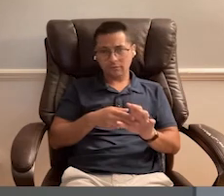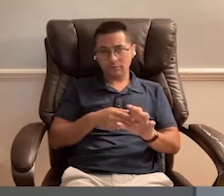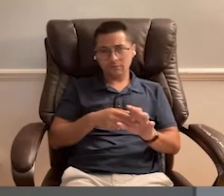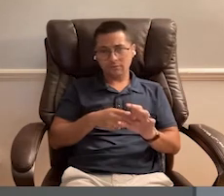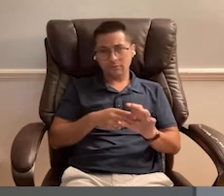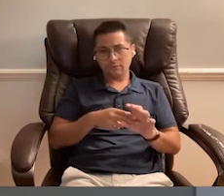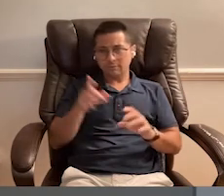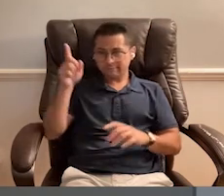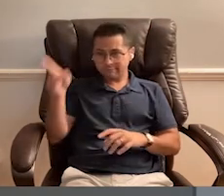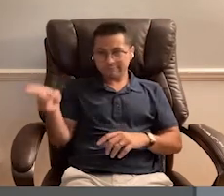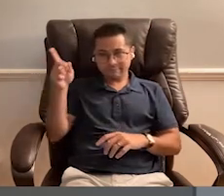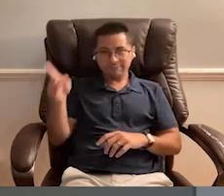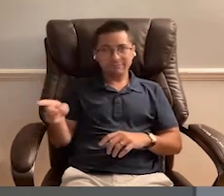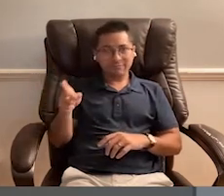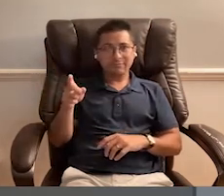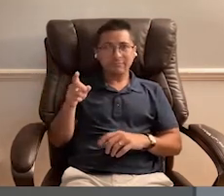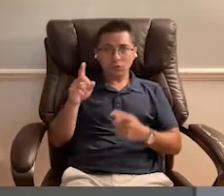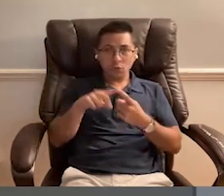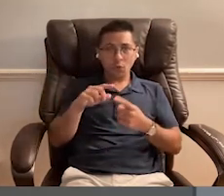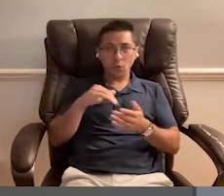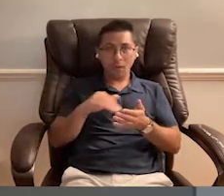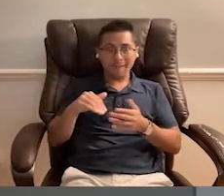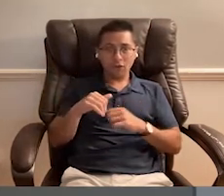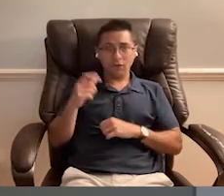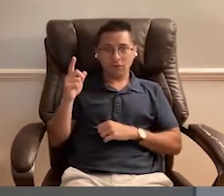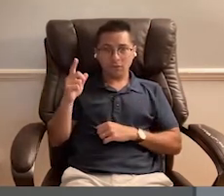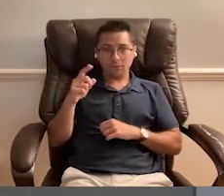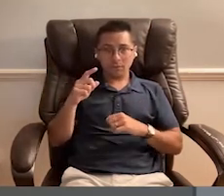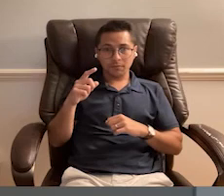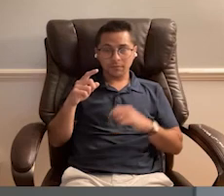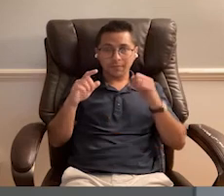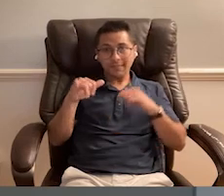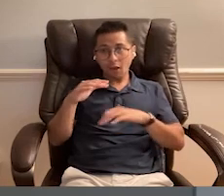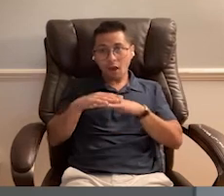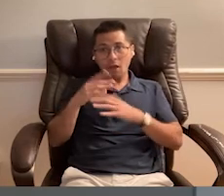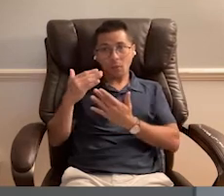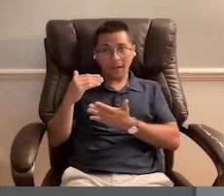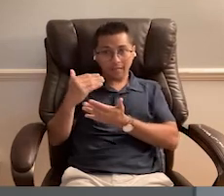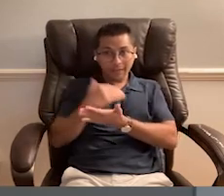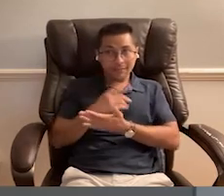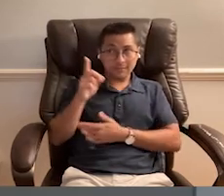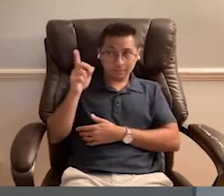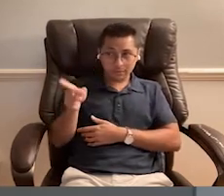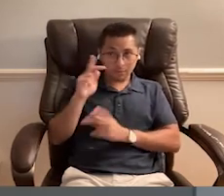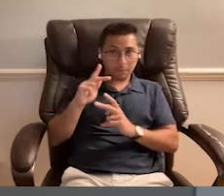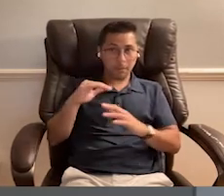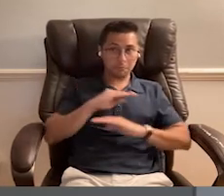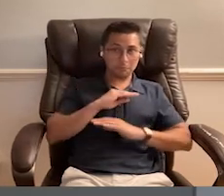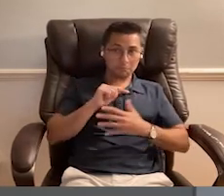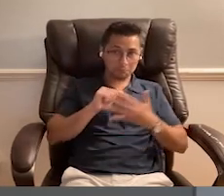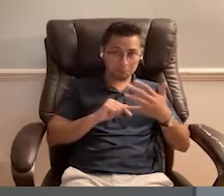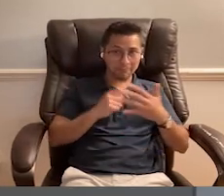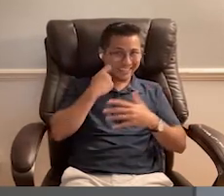enroll, only the following persons are able to enroll into our waiver that are on the waiting